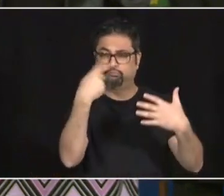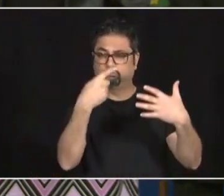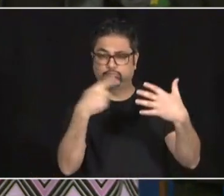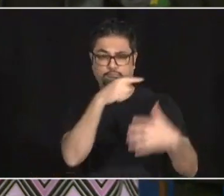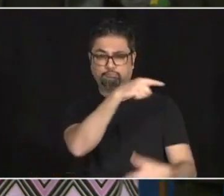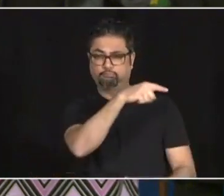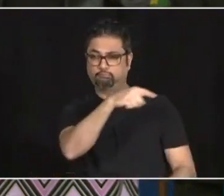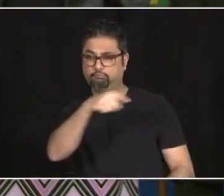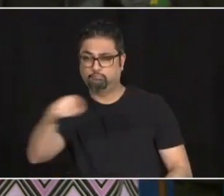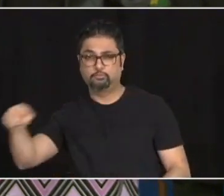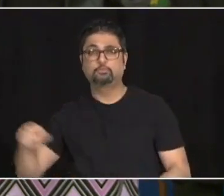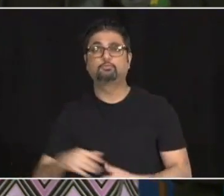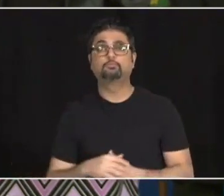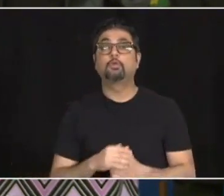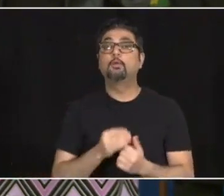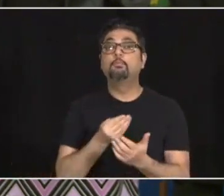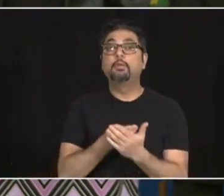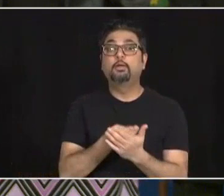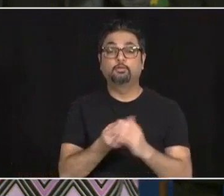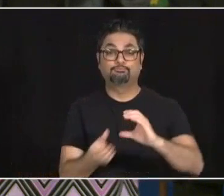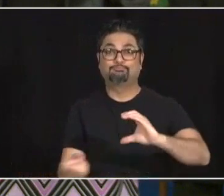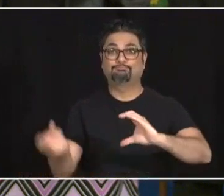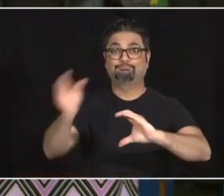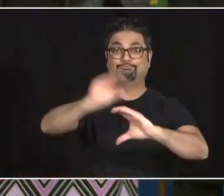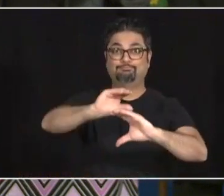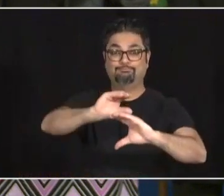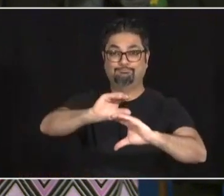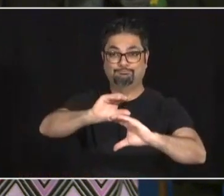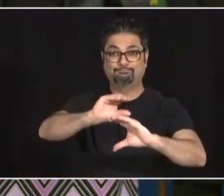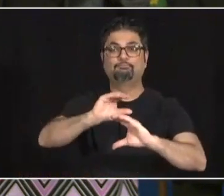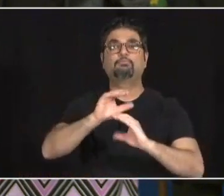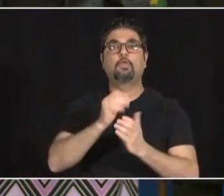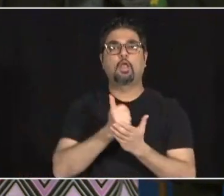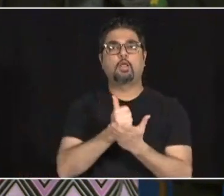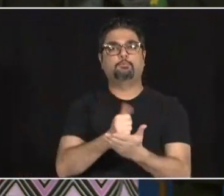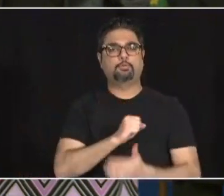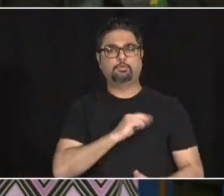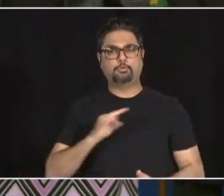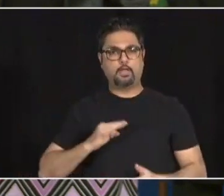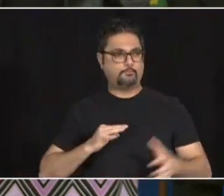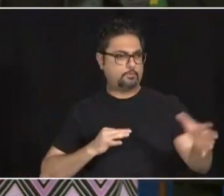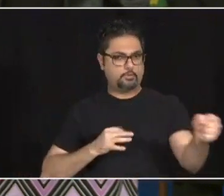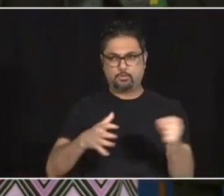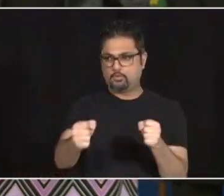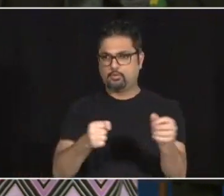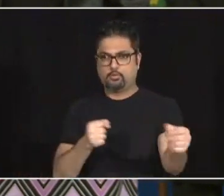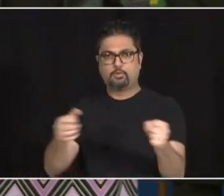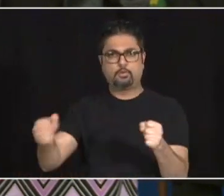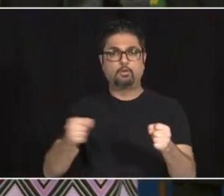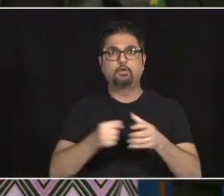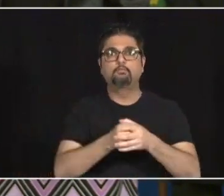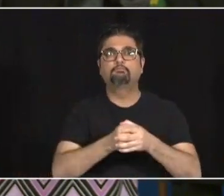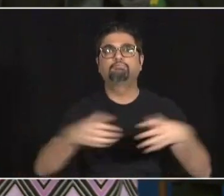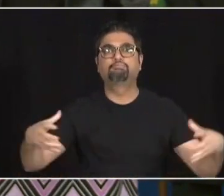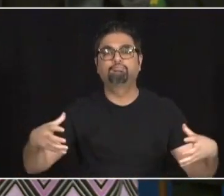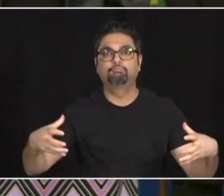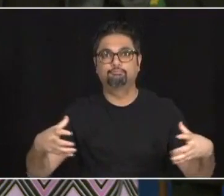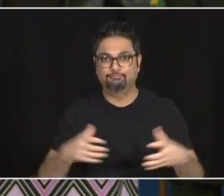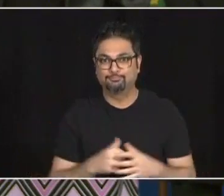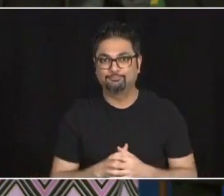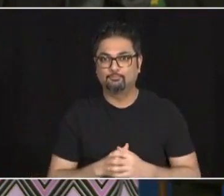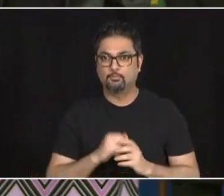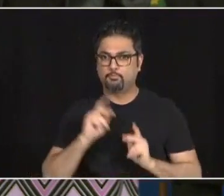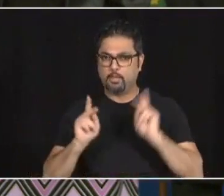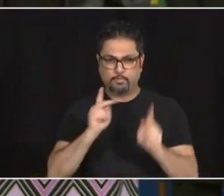help our frontline providers attract and hire extra staff they need to continue taking care of patients and